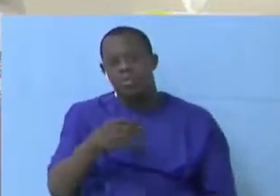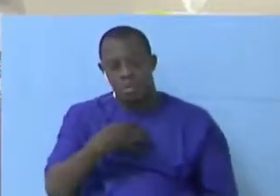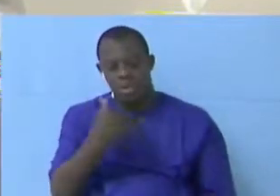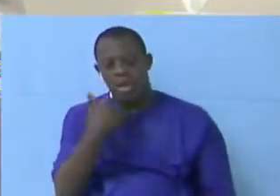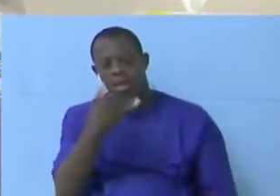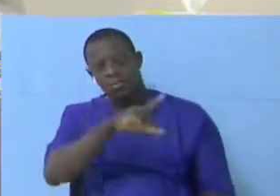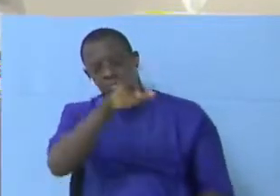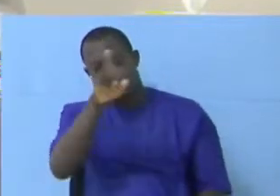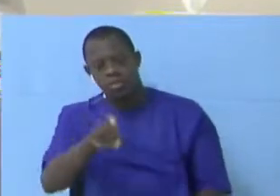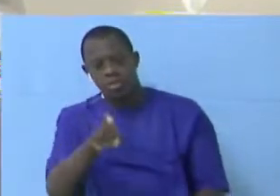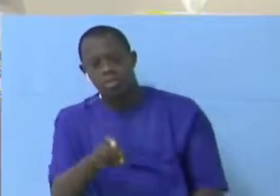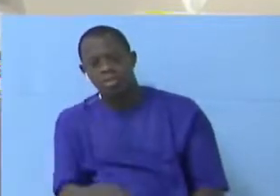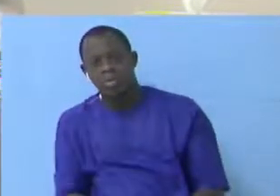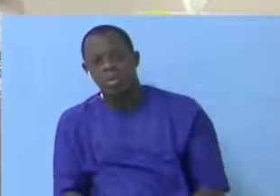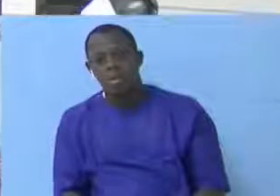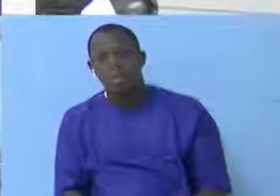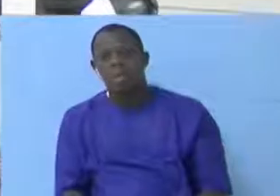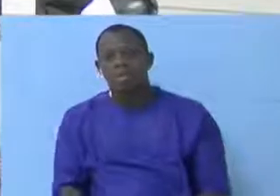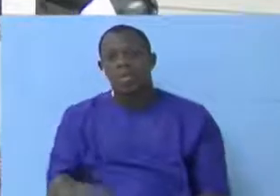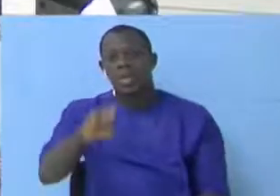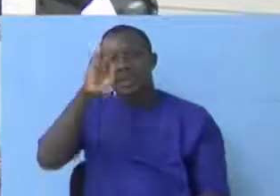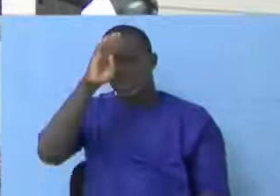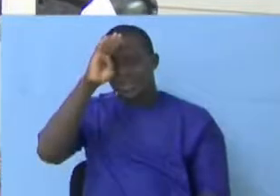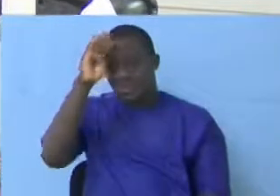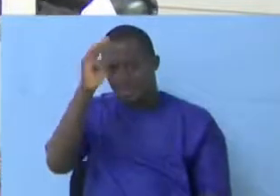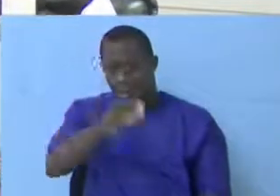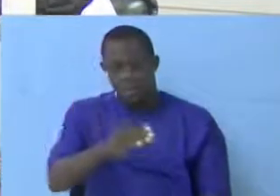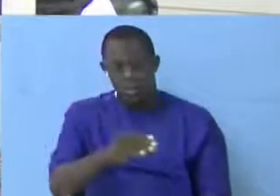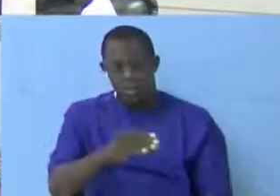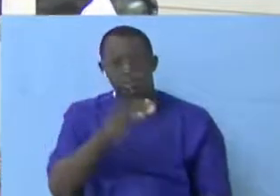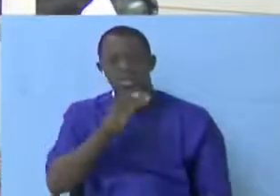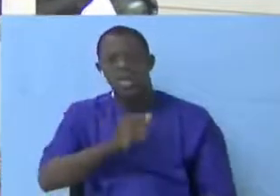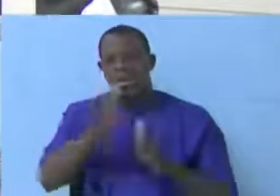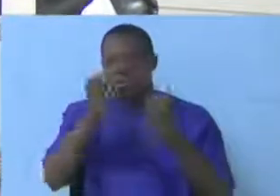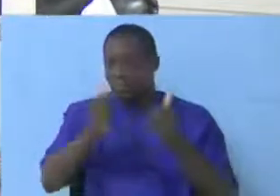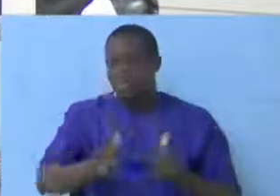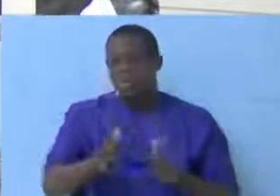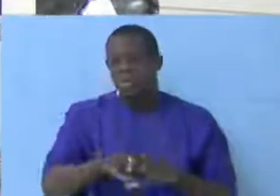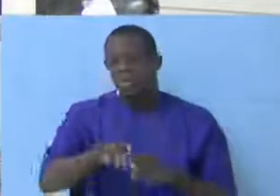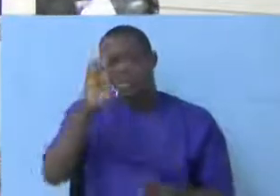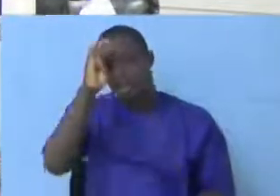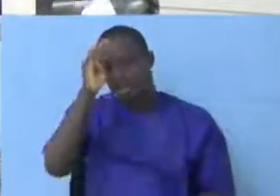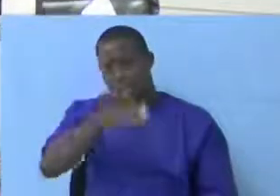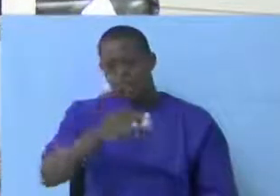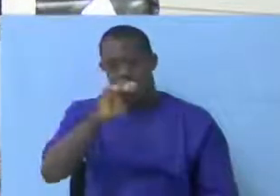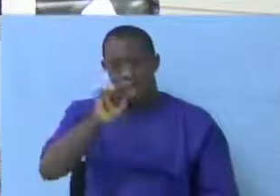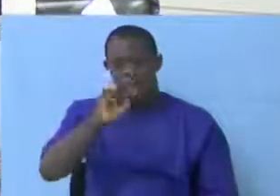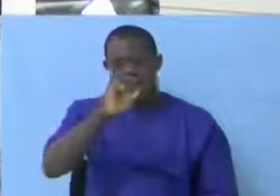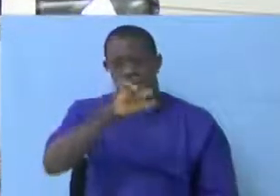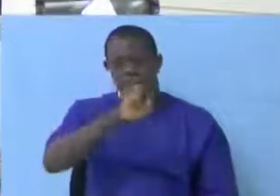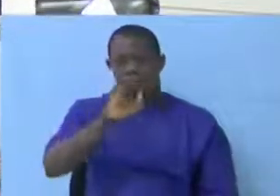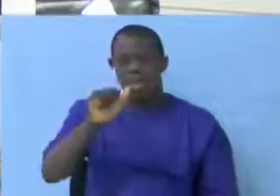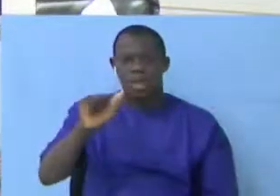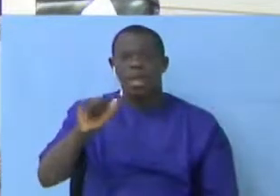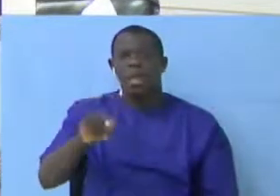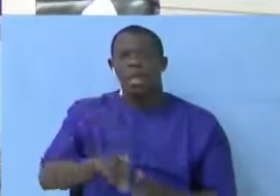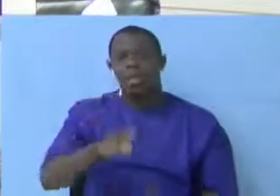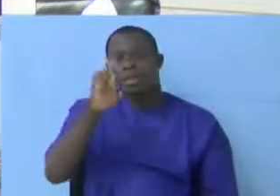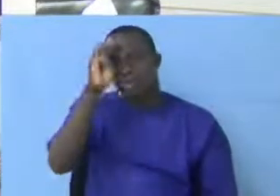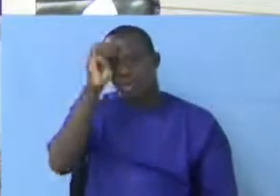floor. Thank you, Chair. Thank you, Esa. Thank you, Mr. Jallo. Abaraka Chairman, Abaraka Esa, Abaraka